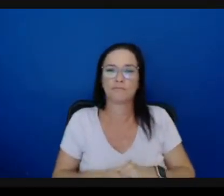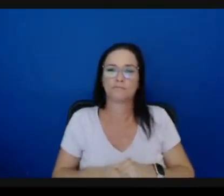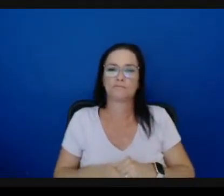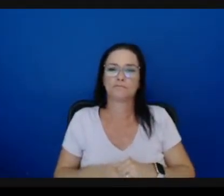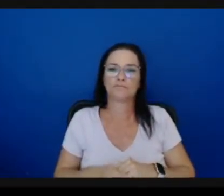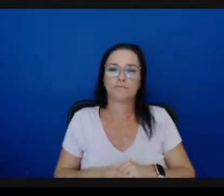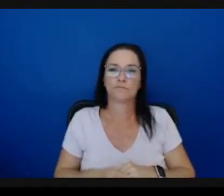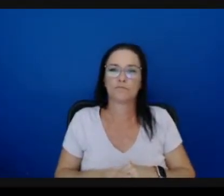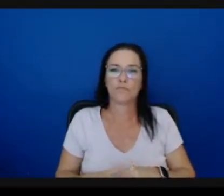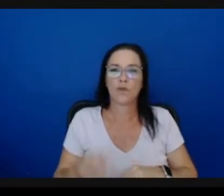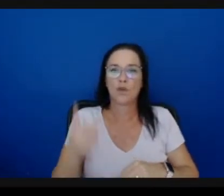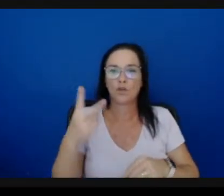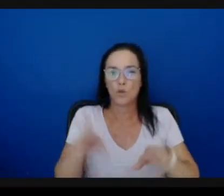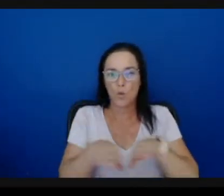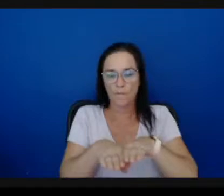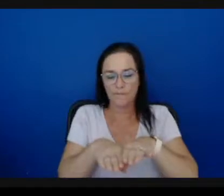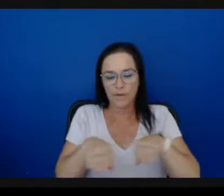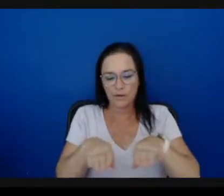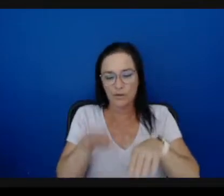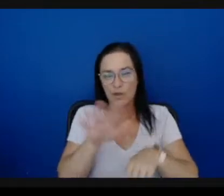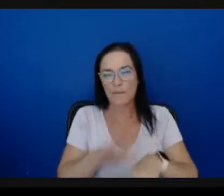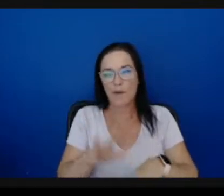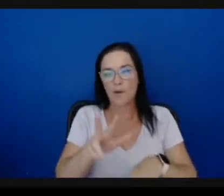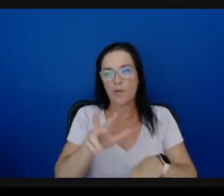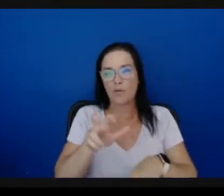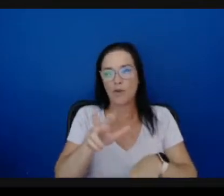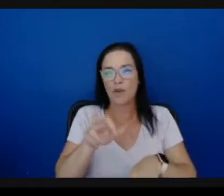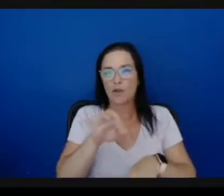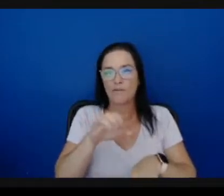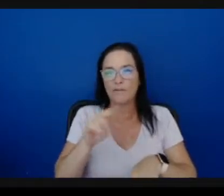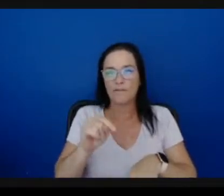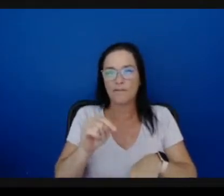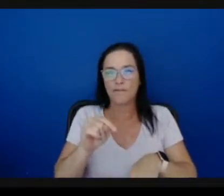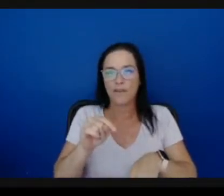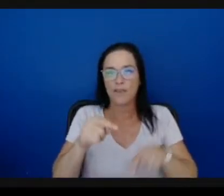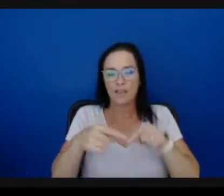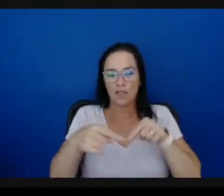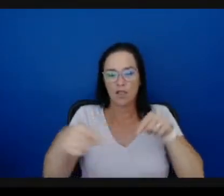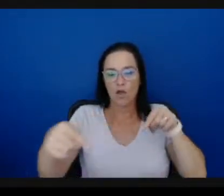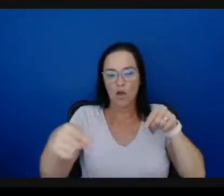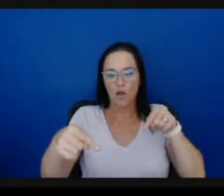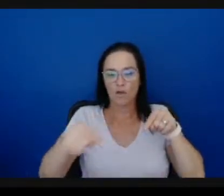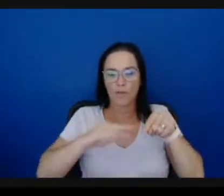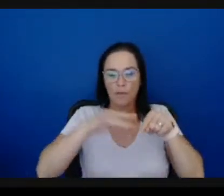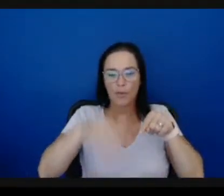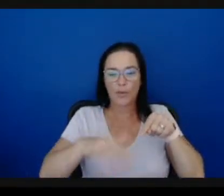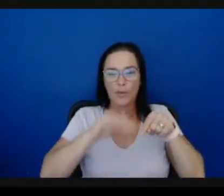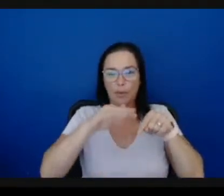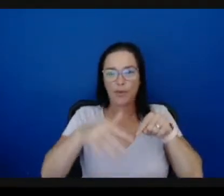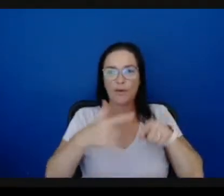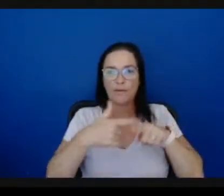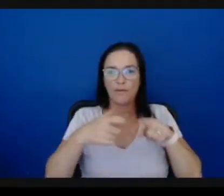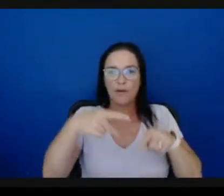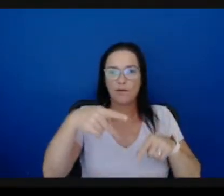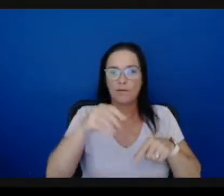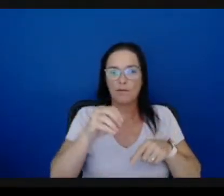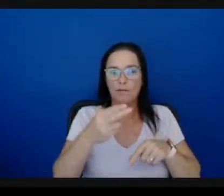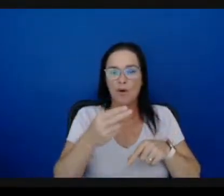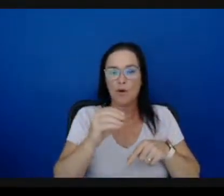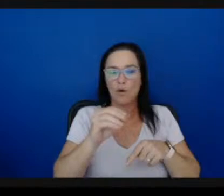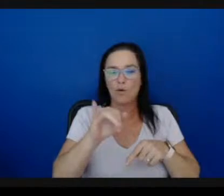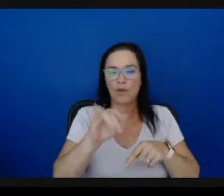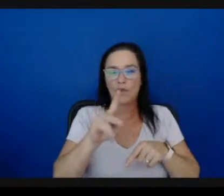Two fissures, each about 300 feet long, emitting lava, extended from the Pohuiki Road into